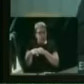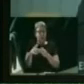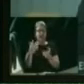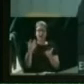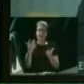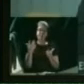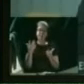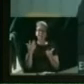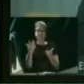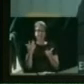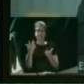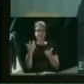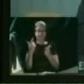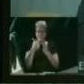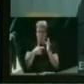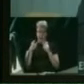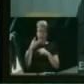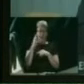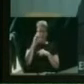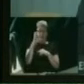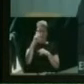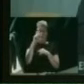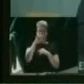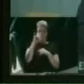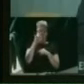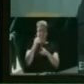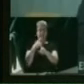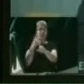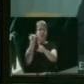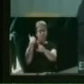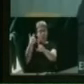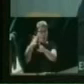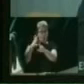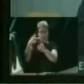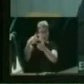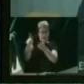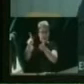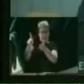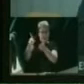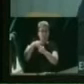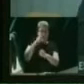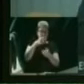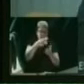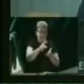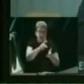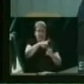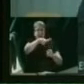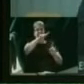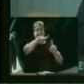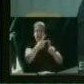what Commissioner McKenzie said. If we've already paid for something, do we have to pay for it a second time?